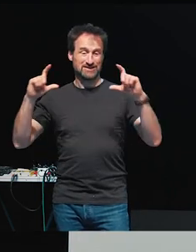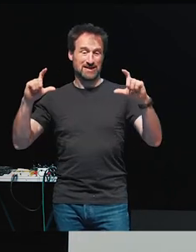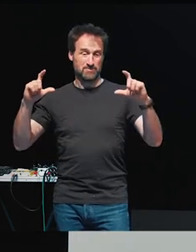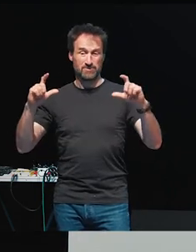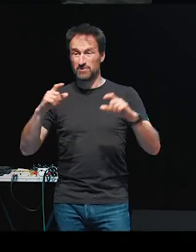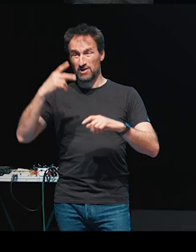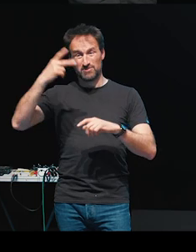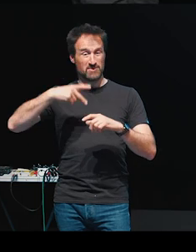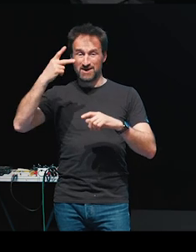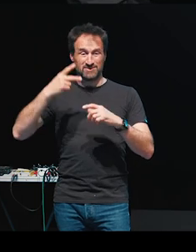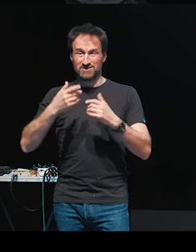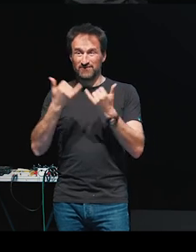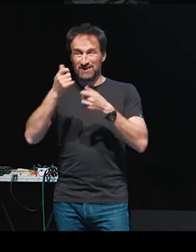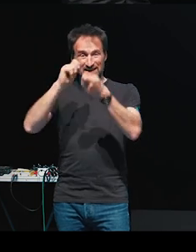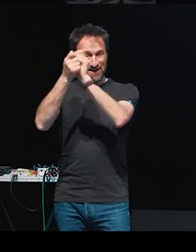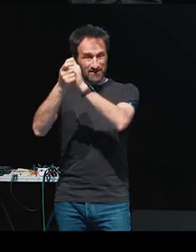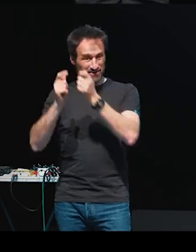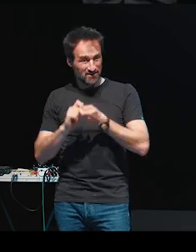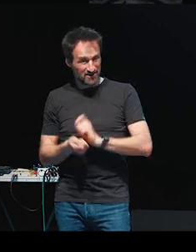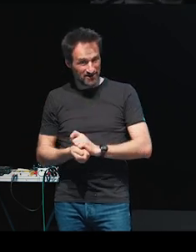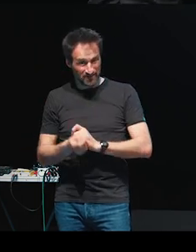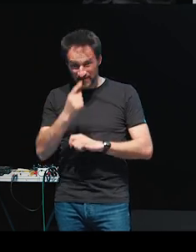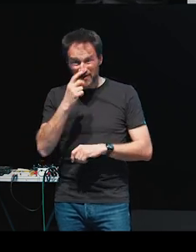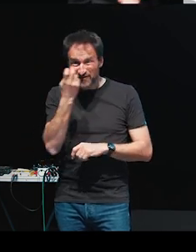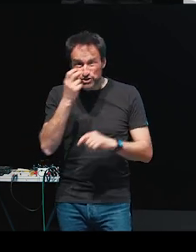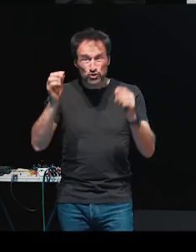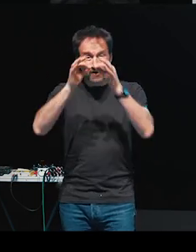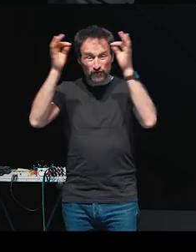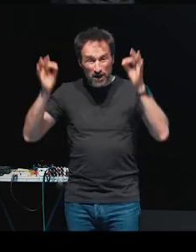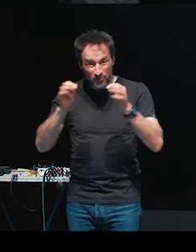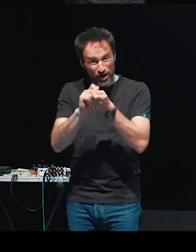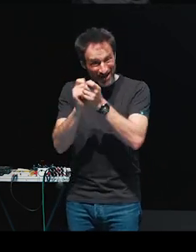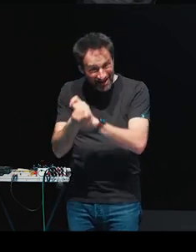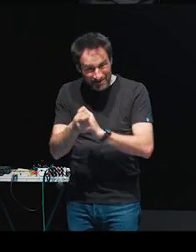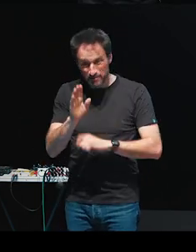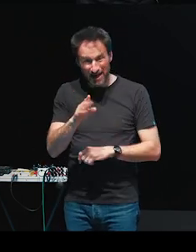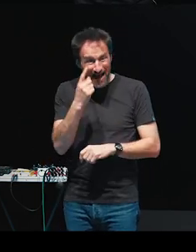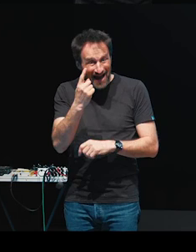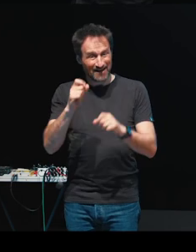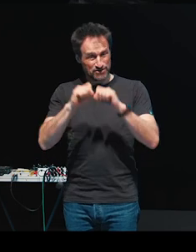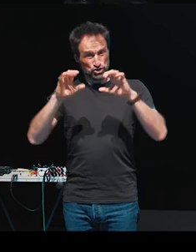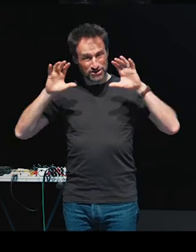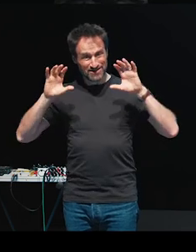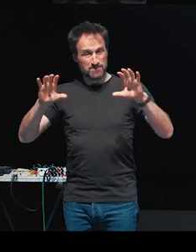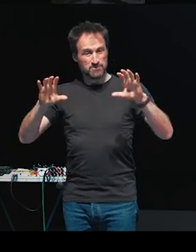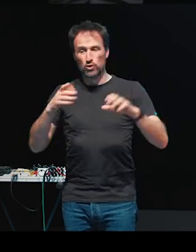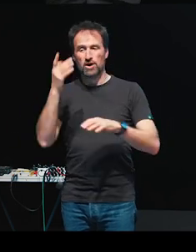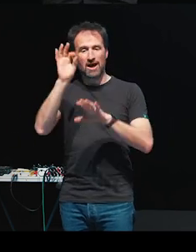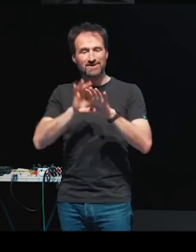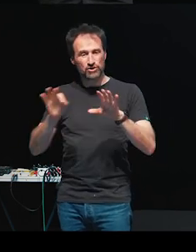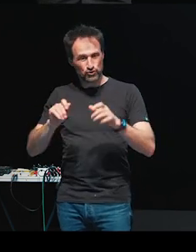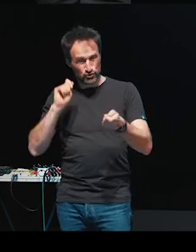to change. If you try to change your framework, if you try to change your architecture, you're ending up with